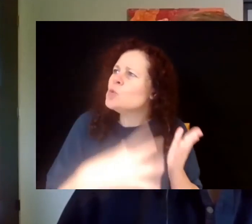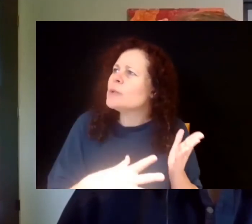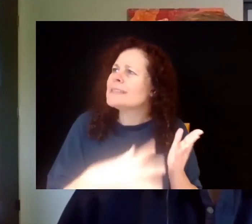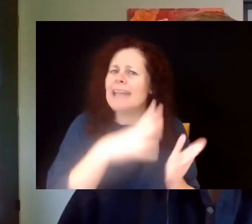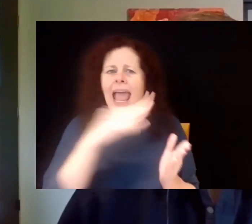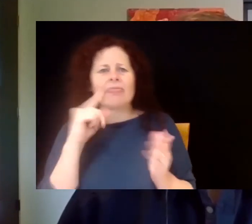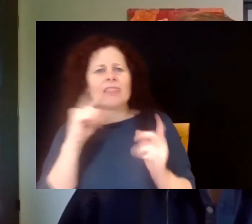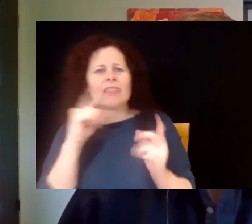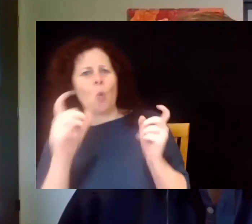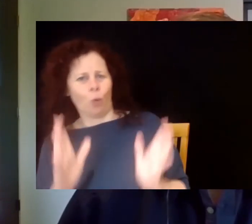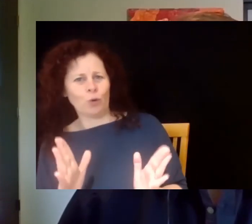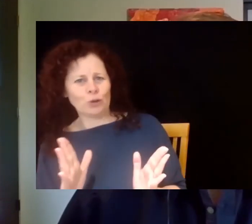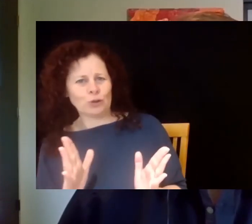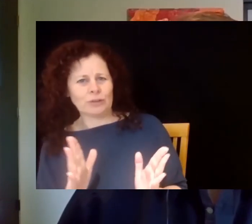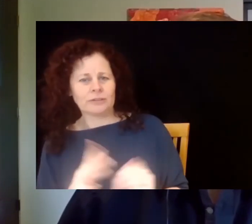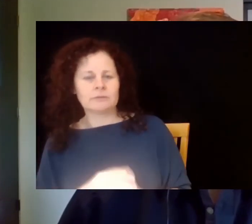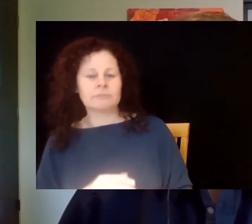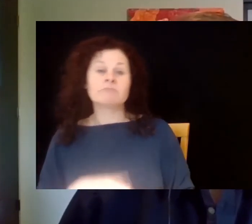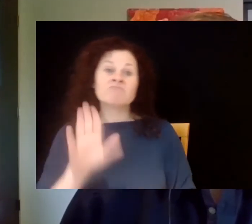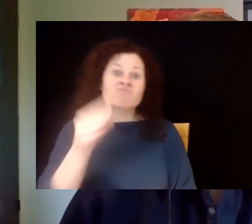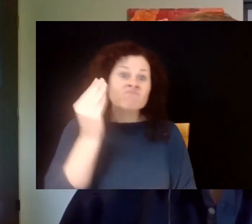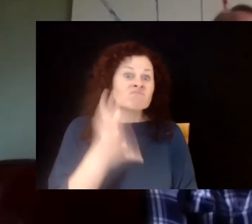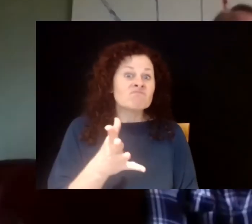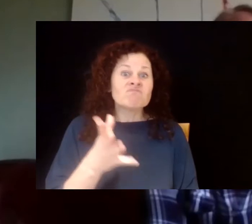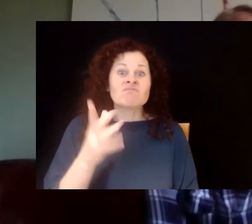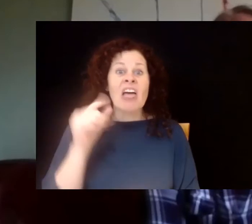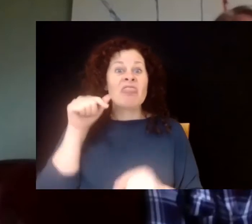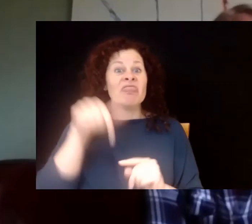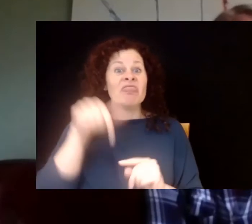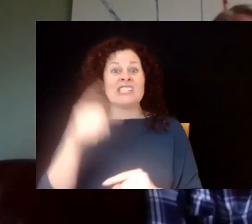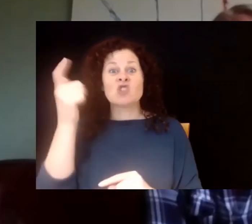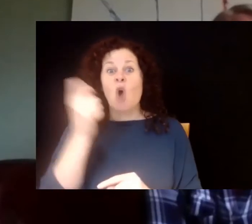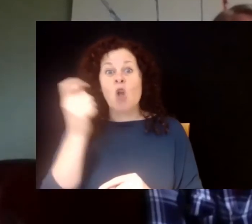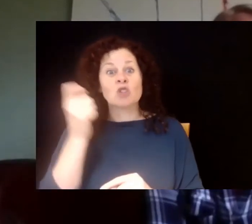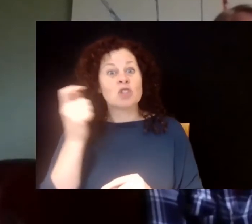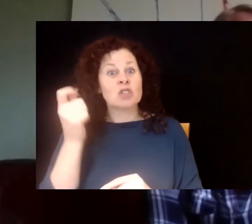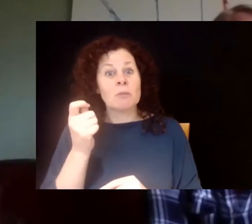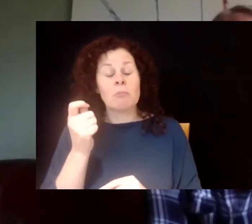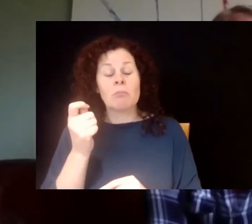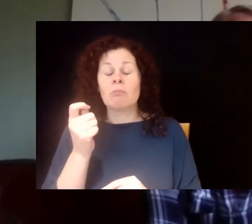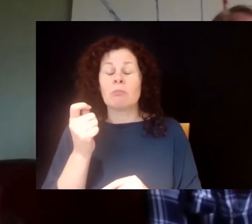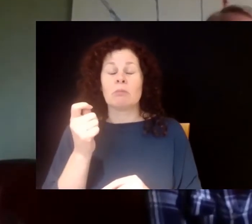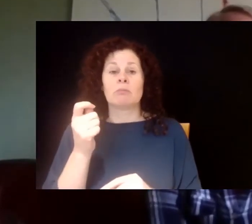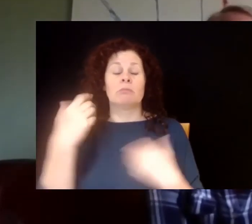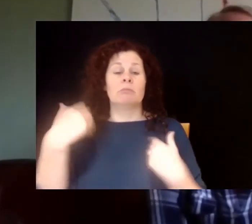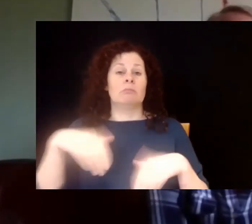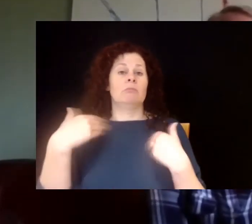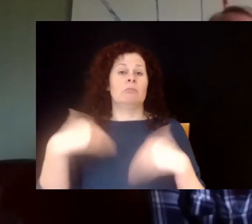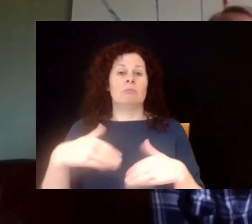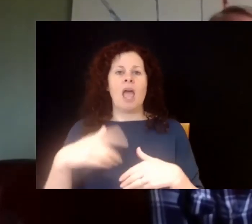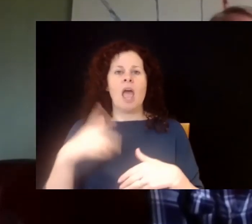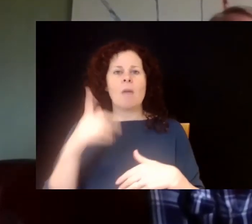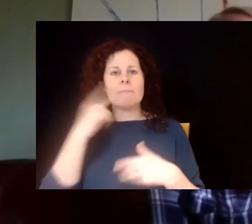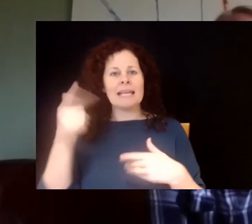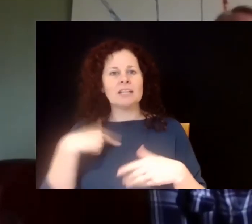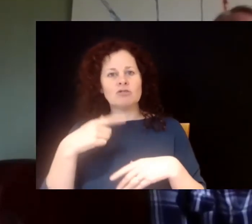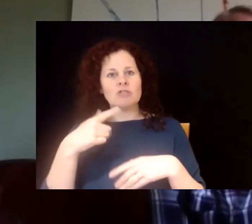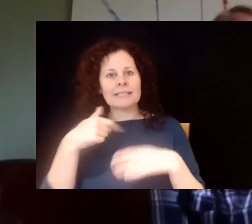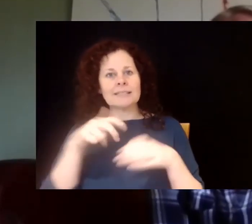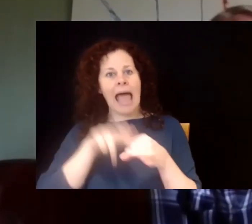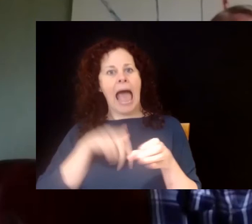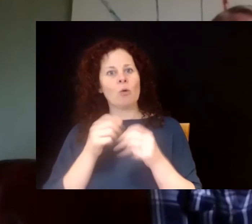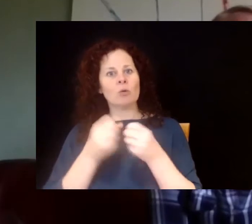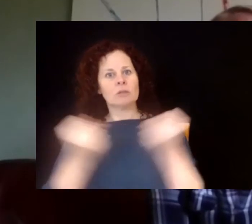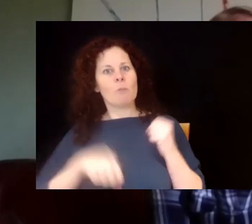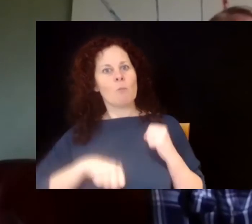our scholarship fund donors and supporters? Getting a scholarship from GSBA really makes me want to be a